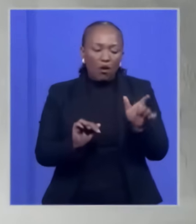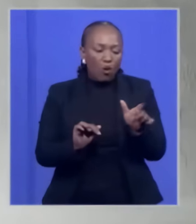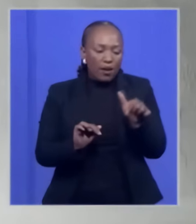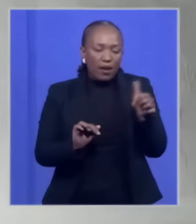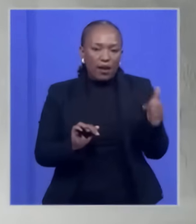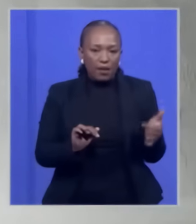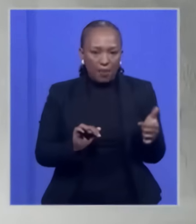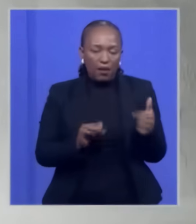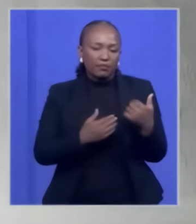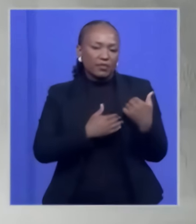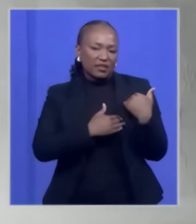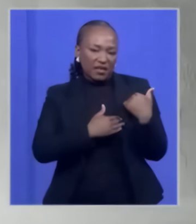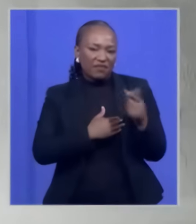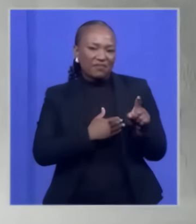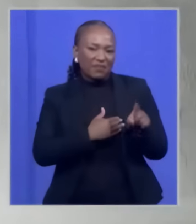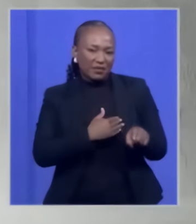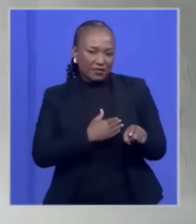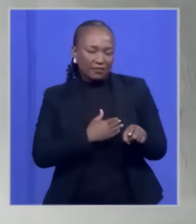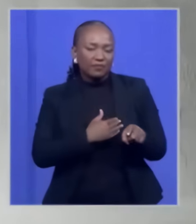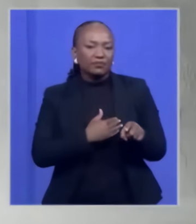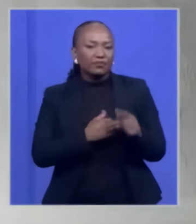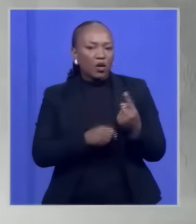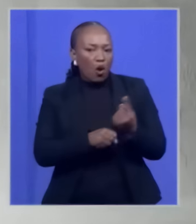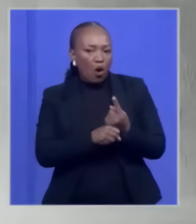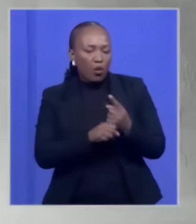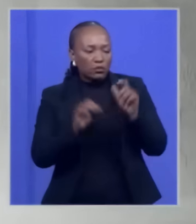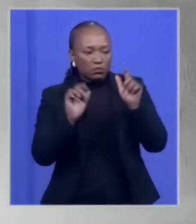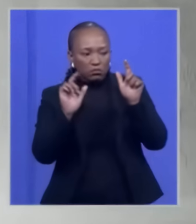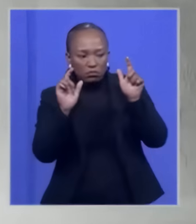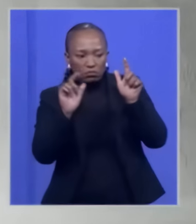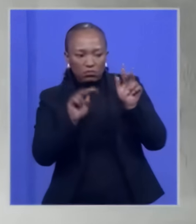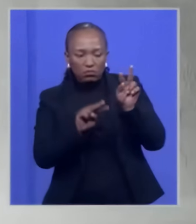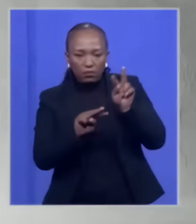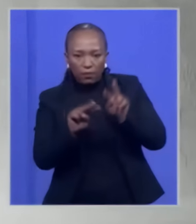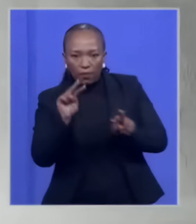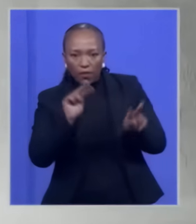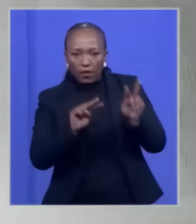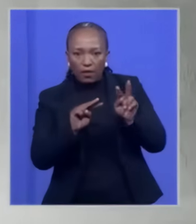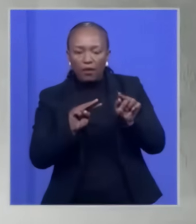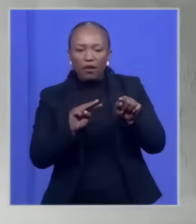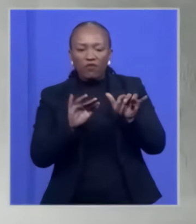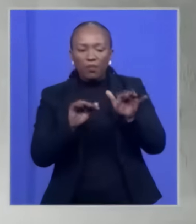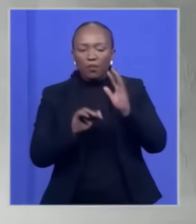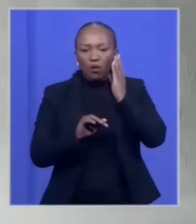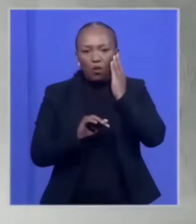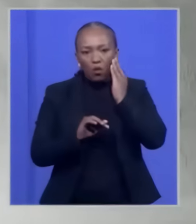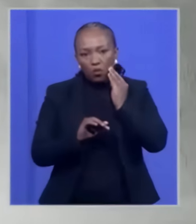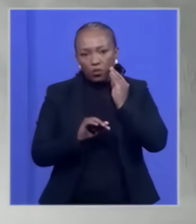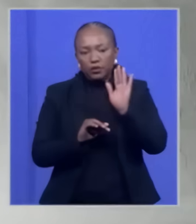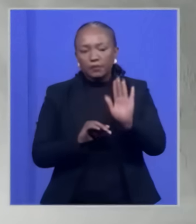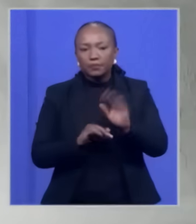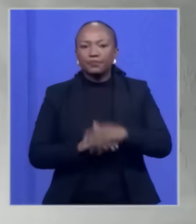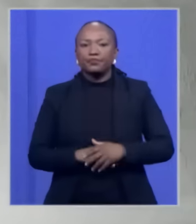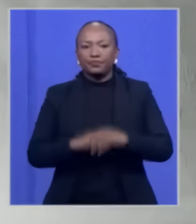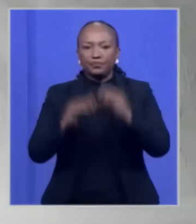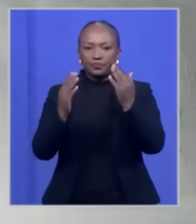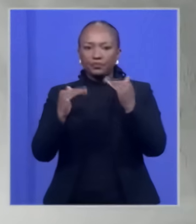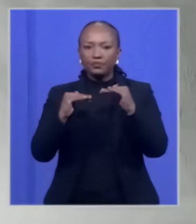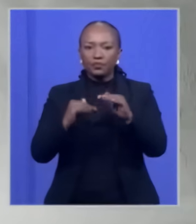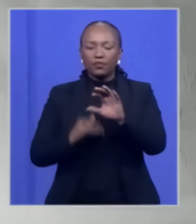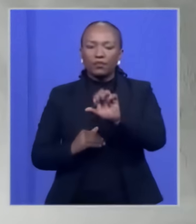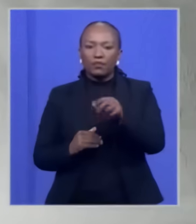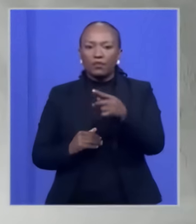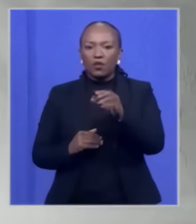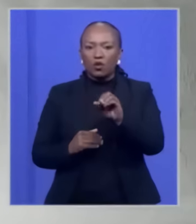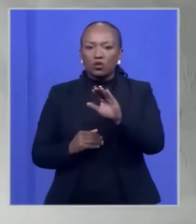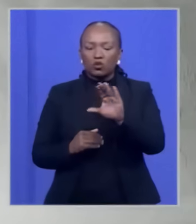o bolokegile ka go dula a butše mahlo go batho ba mohuta woo ba šoro. Letlakaleng la X Shoki Magapa